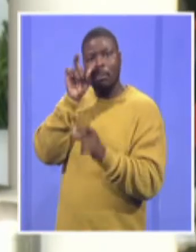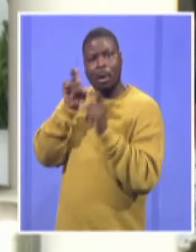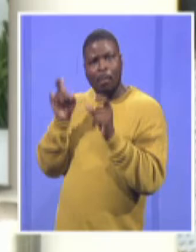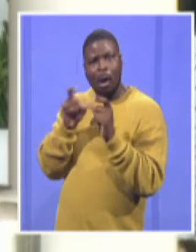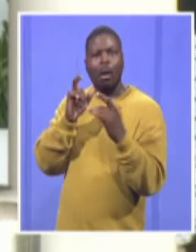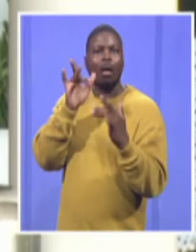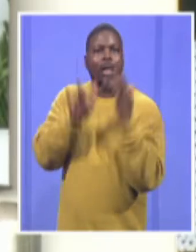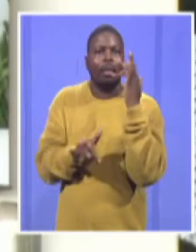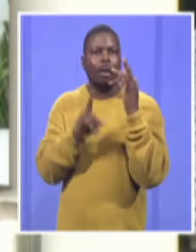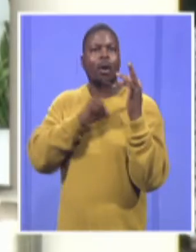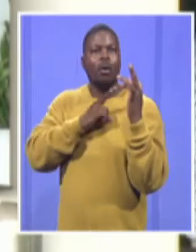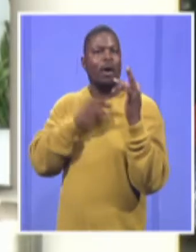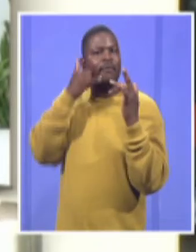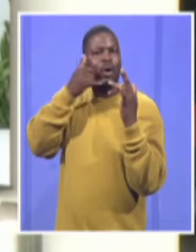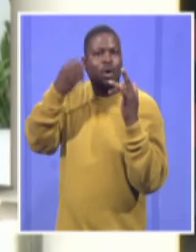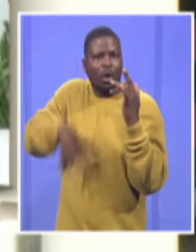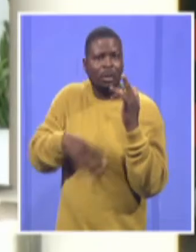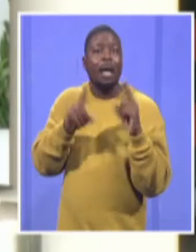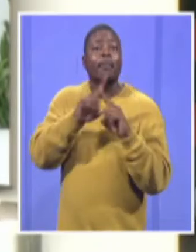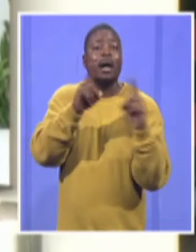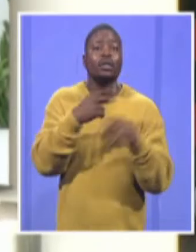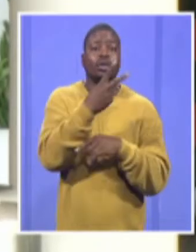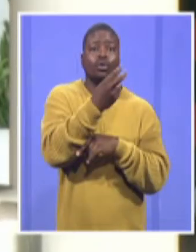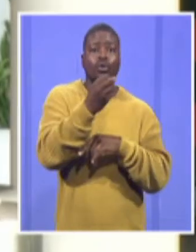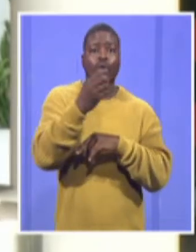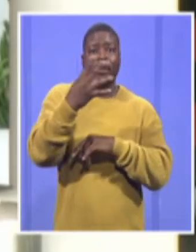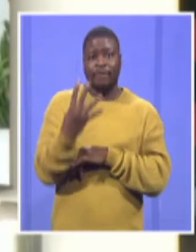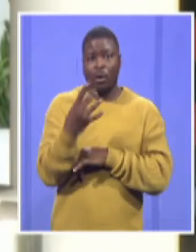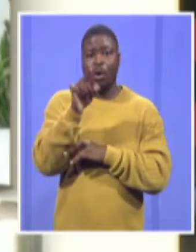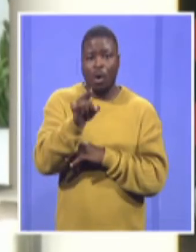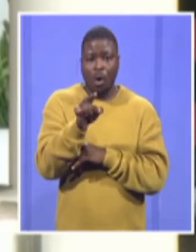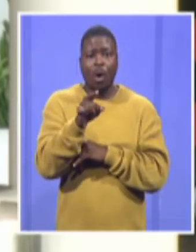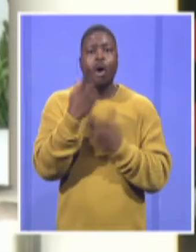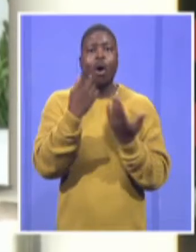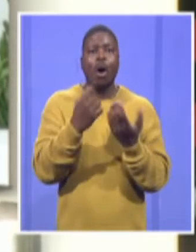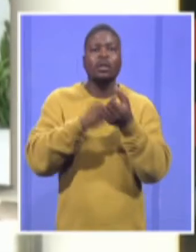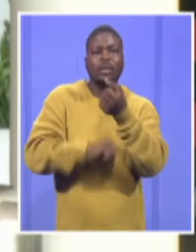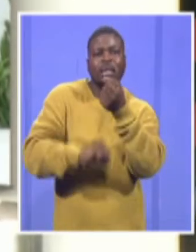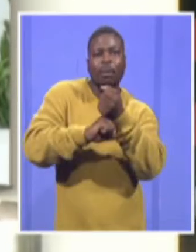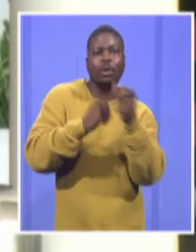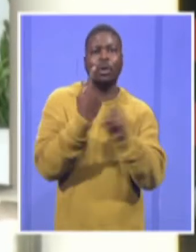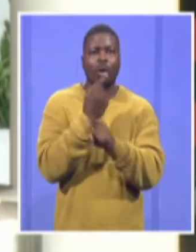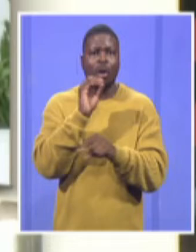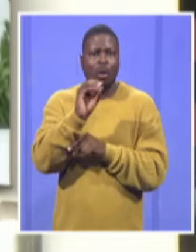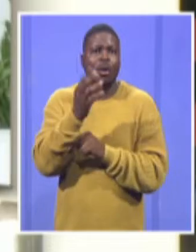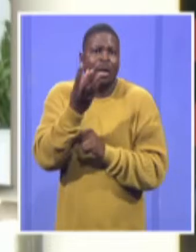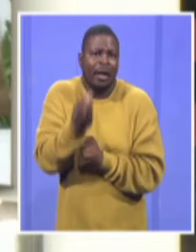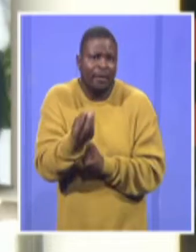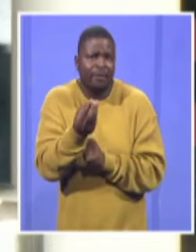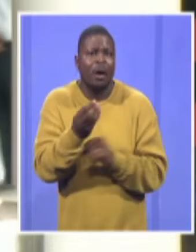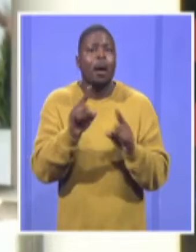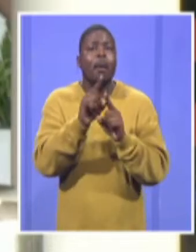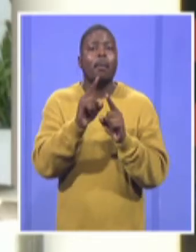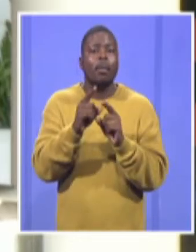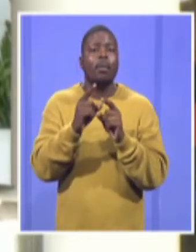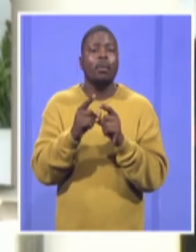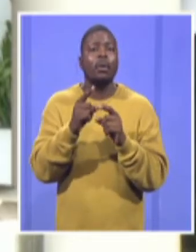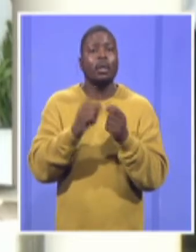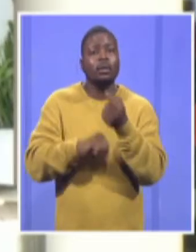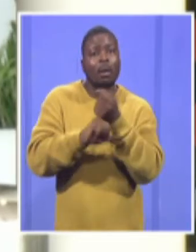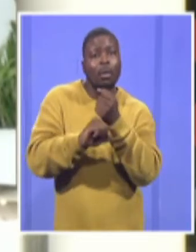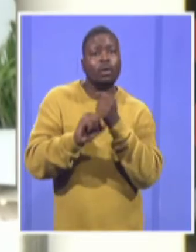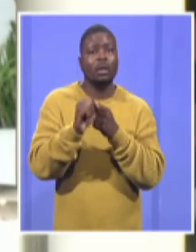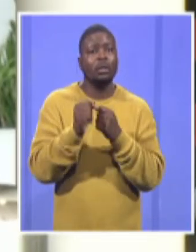diagnosed with TB in 2004, there was not supporters. So when you were supposed to go every day to the facility to take your